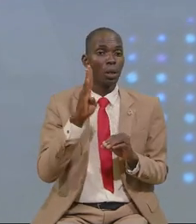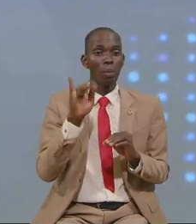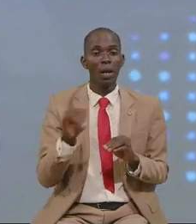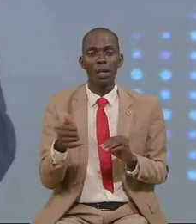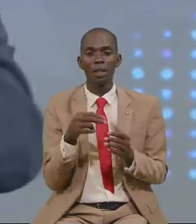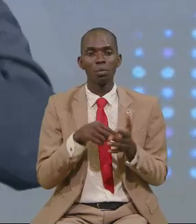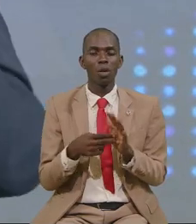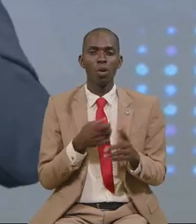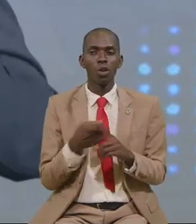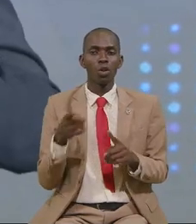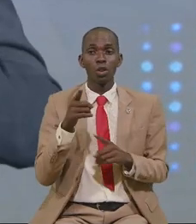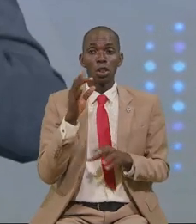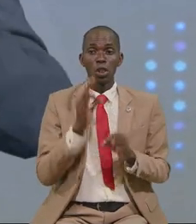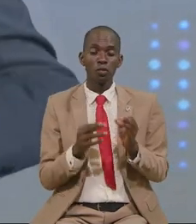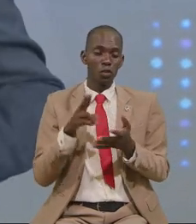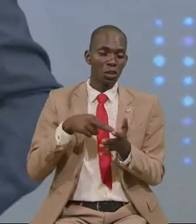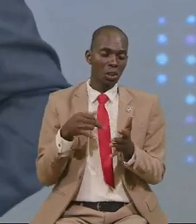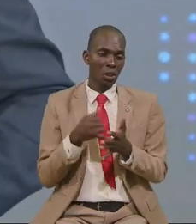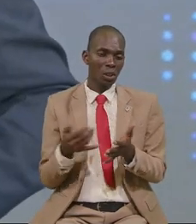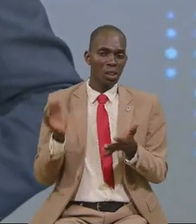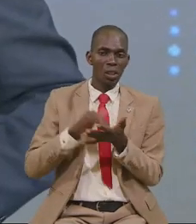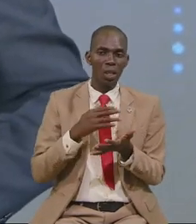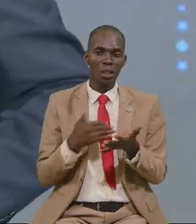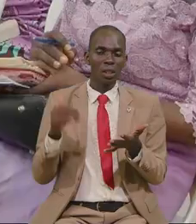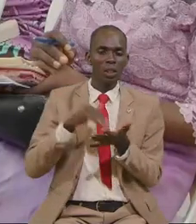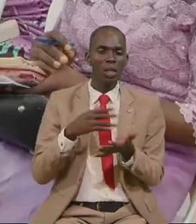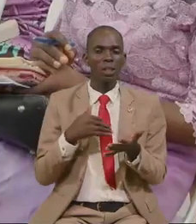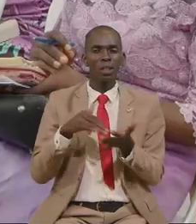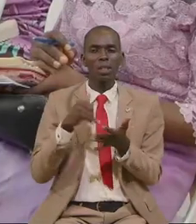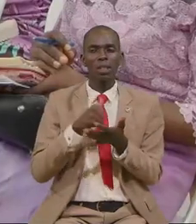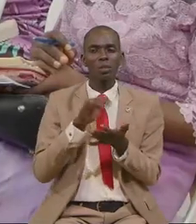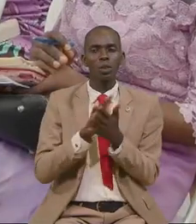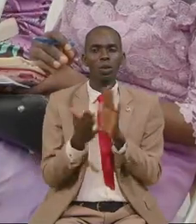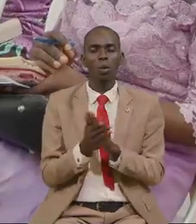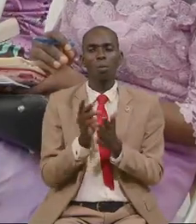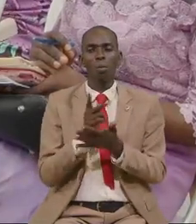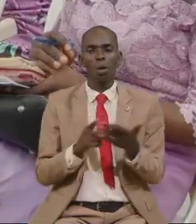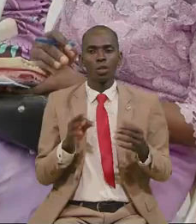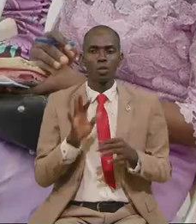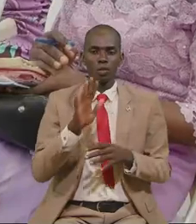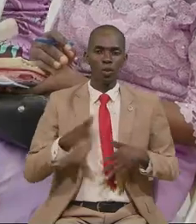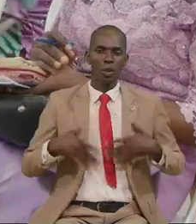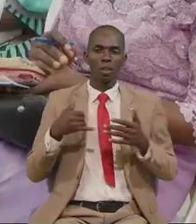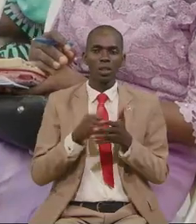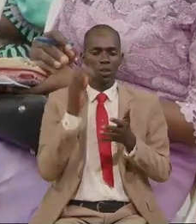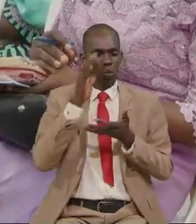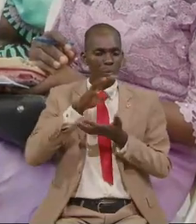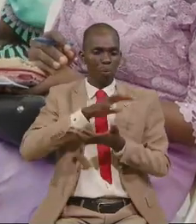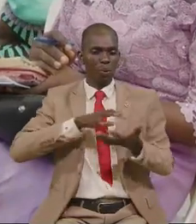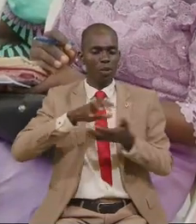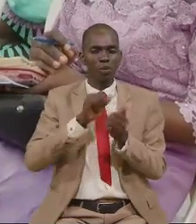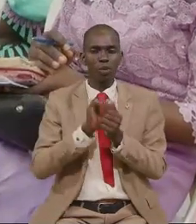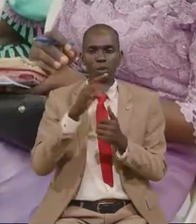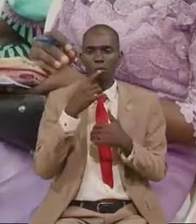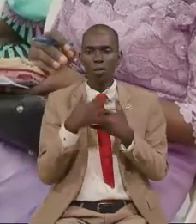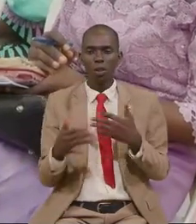and read and read, it becomes part of your life. It will mix with your blood. It will get